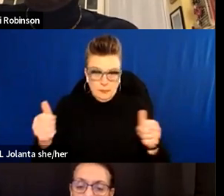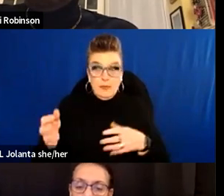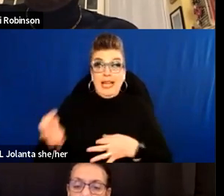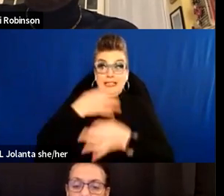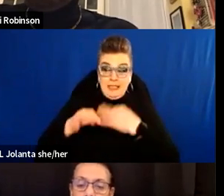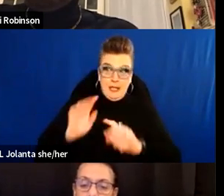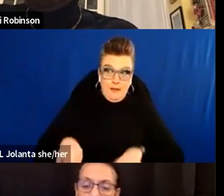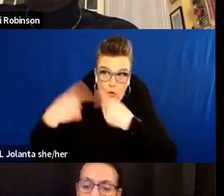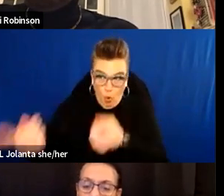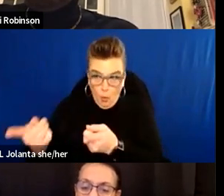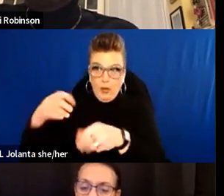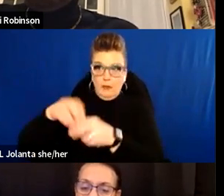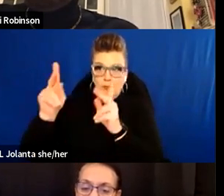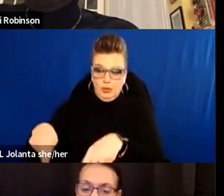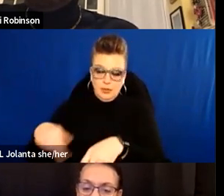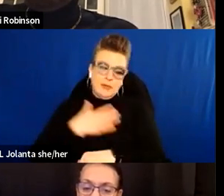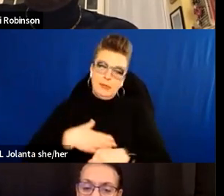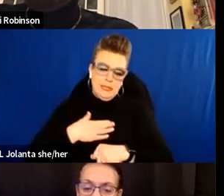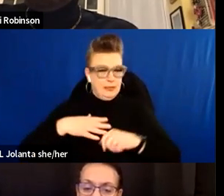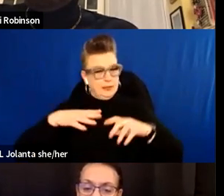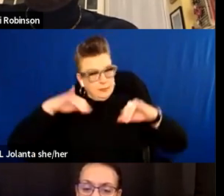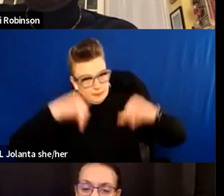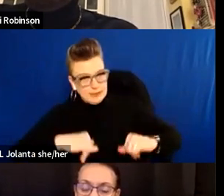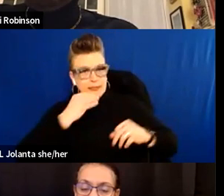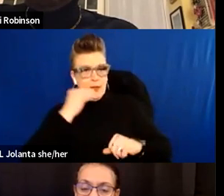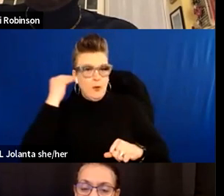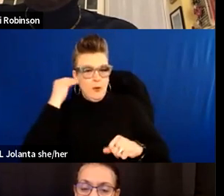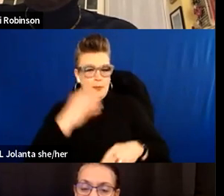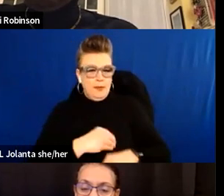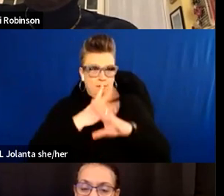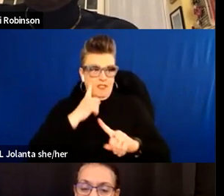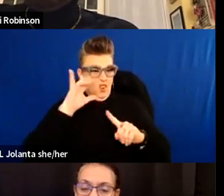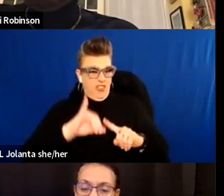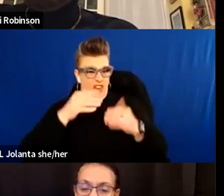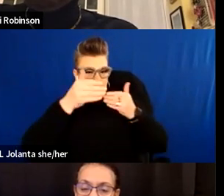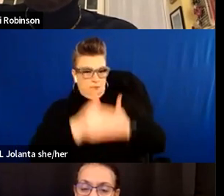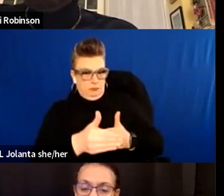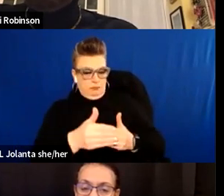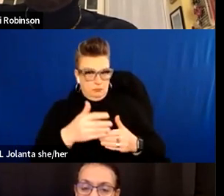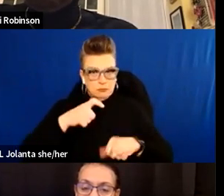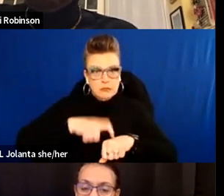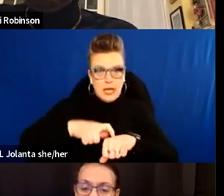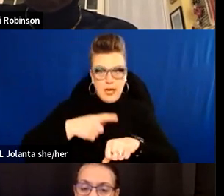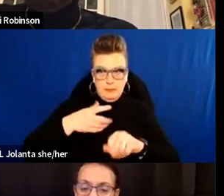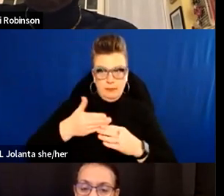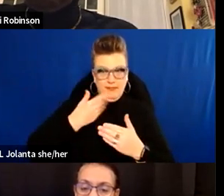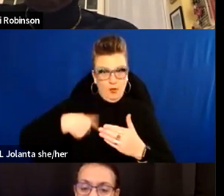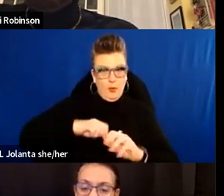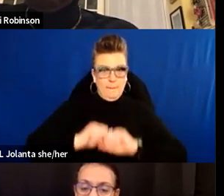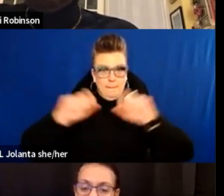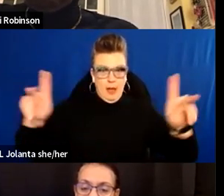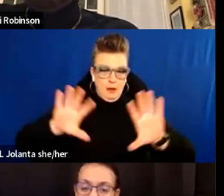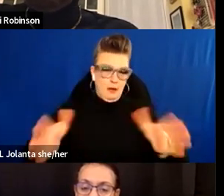that's why i'm asking for you to take in consideration that month before we all go back into the classrooms